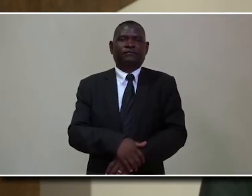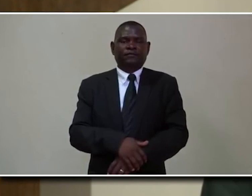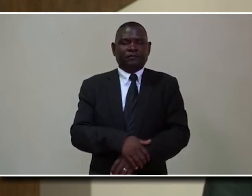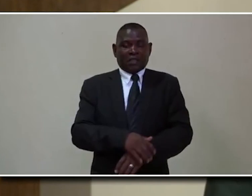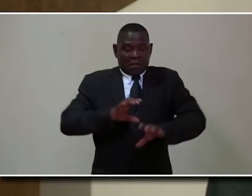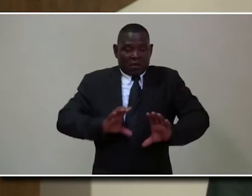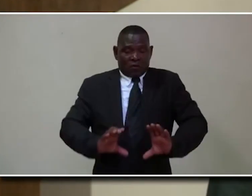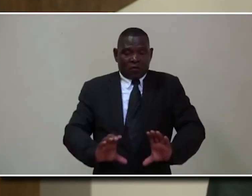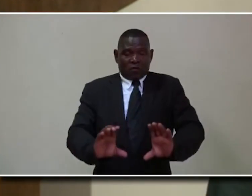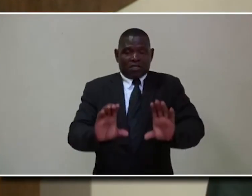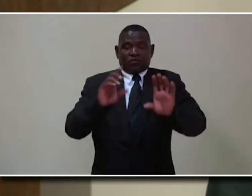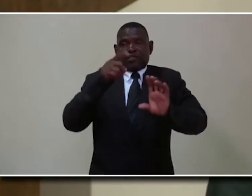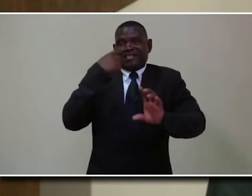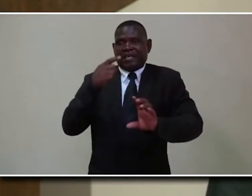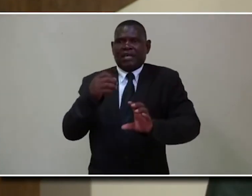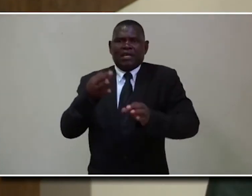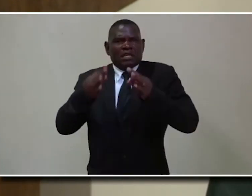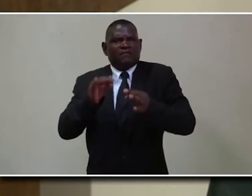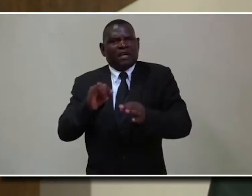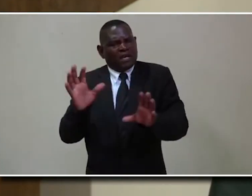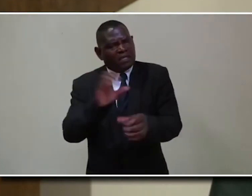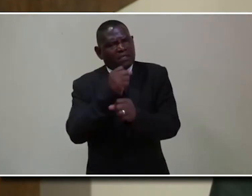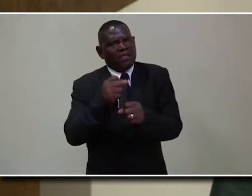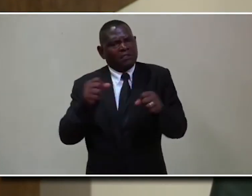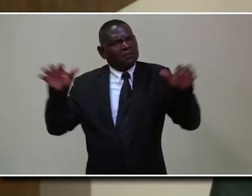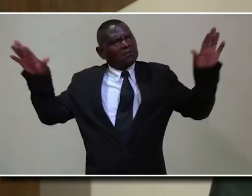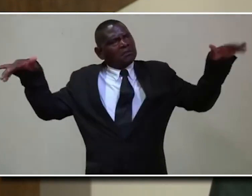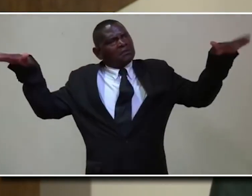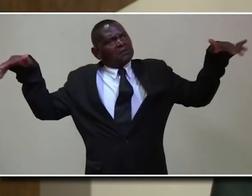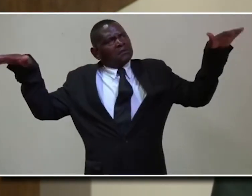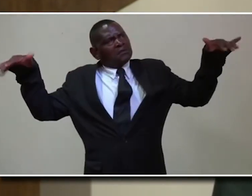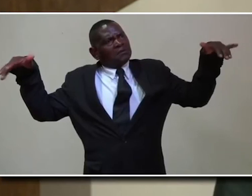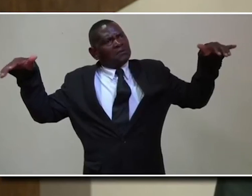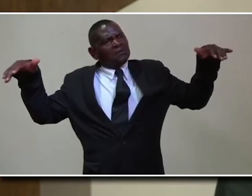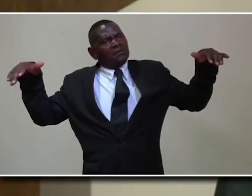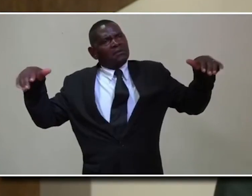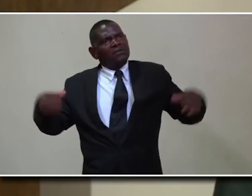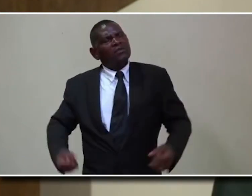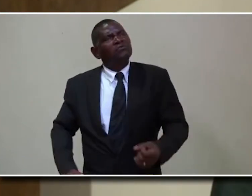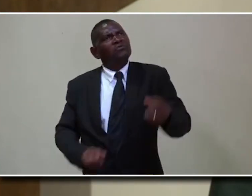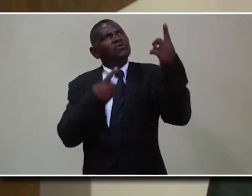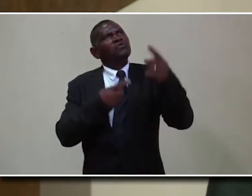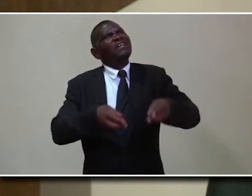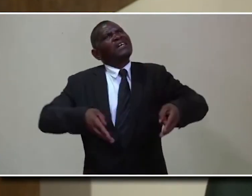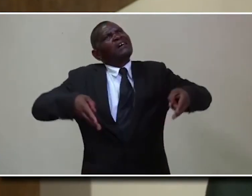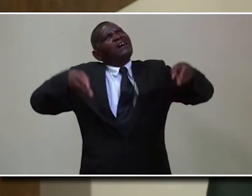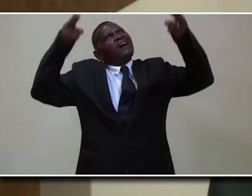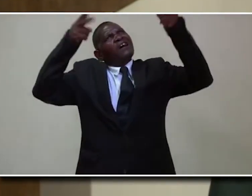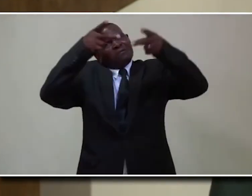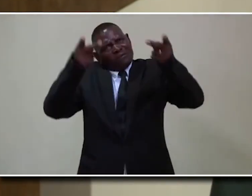say, if I take the wings of the morning and dwell in the uttermost parts of the earth,